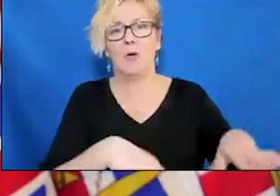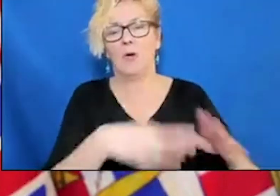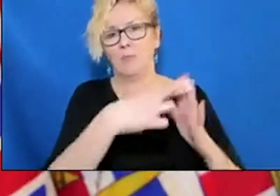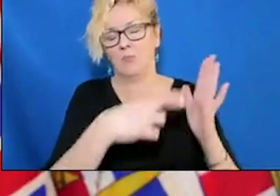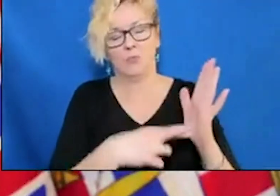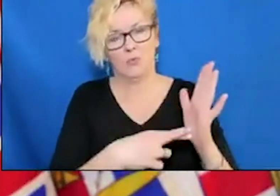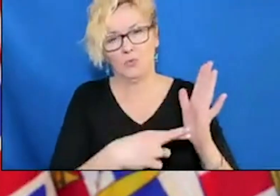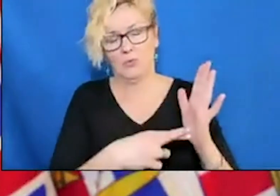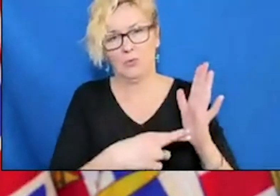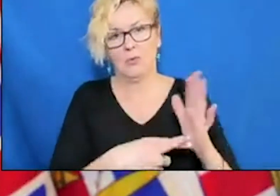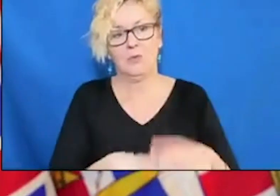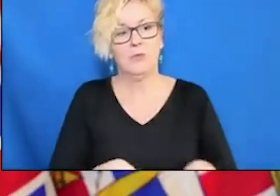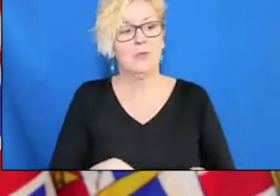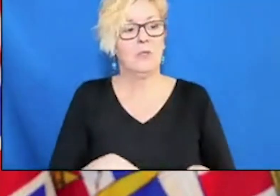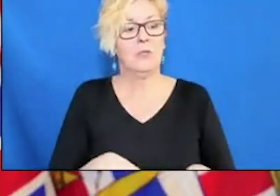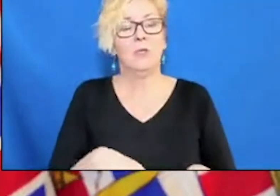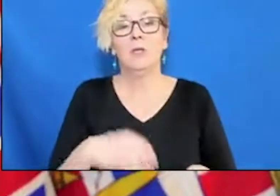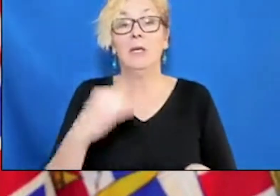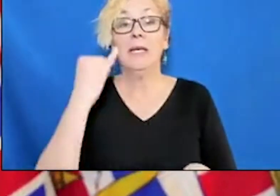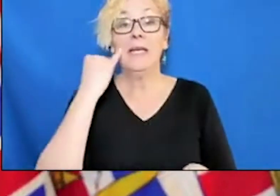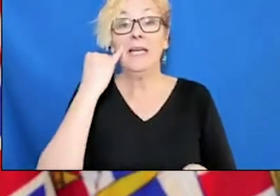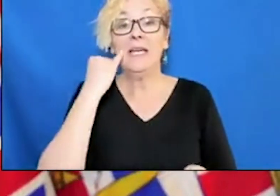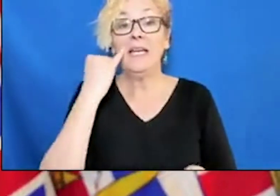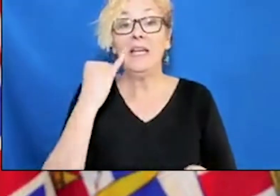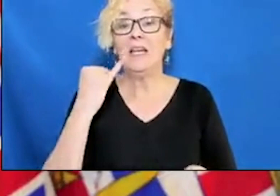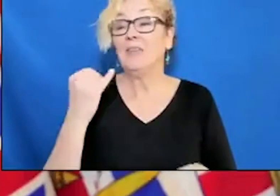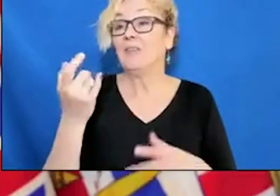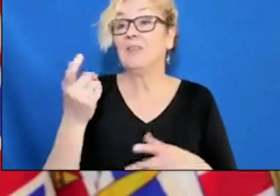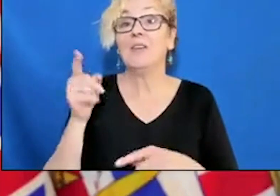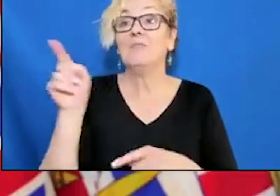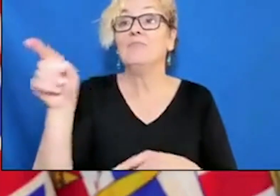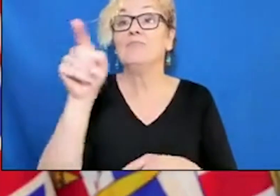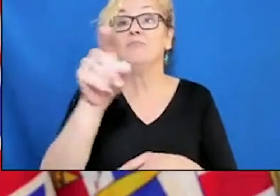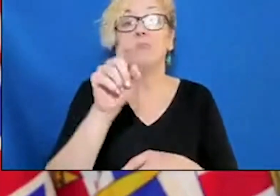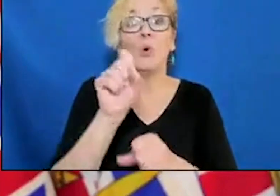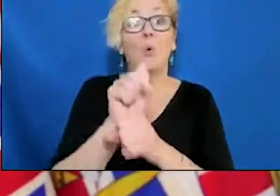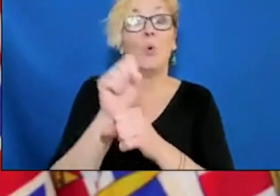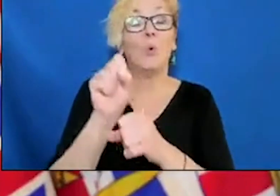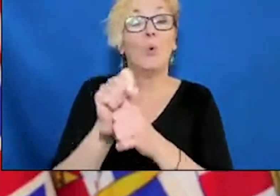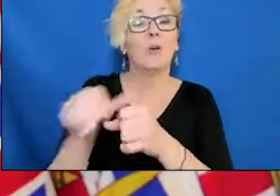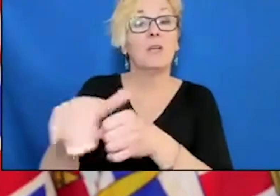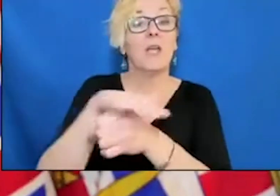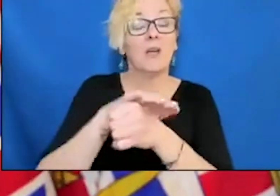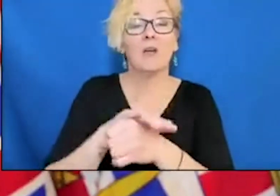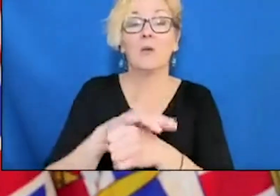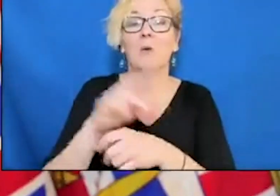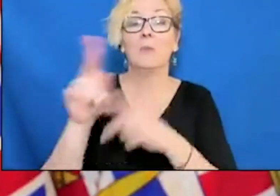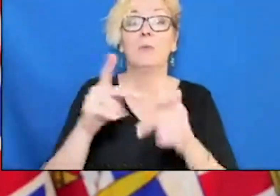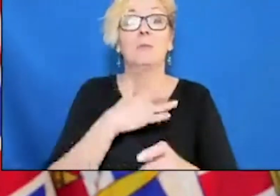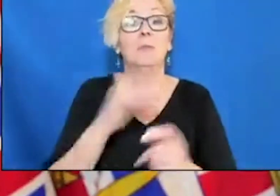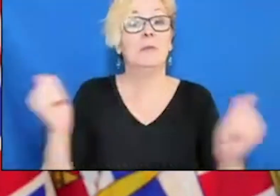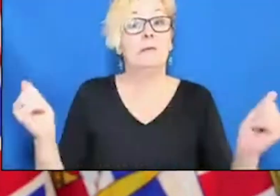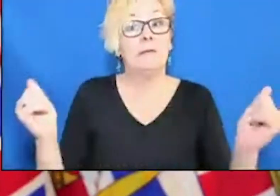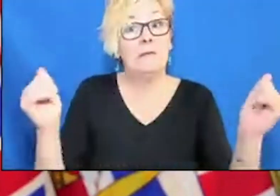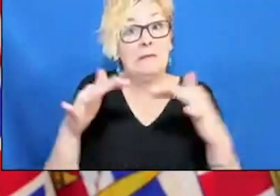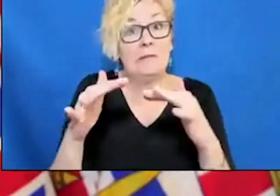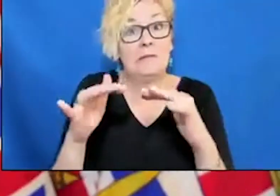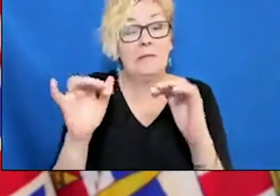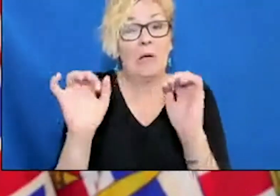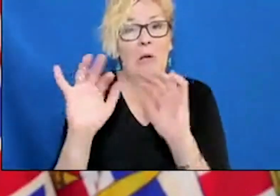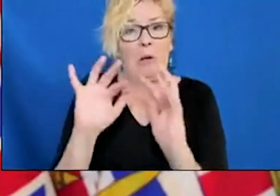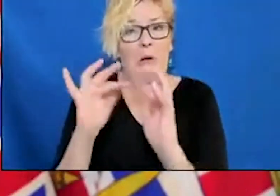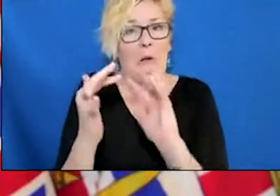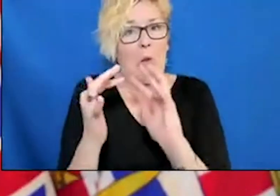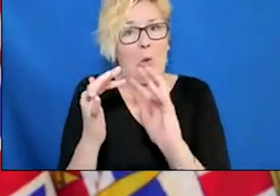in our community, whether it's restaurants and pubs or gyms or some of the other social settings. Even we've